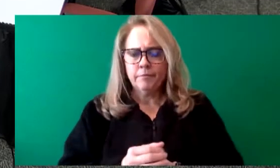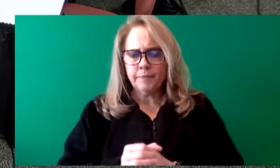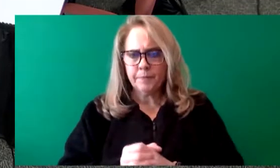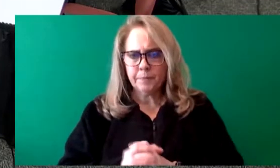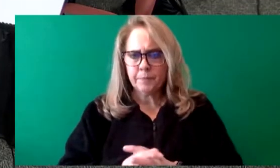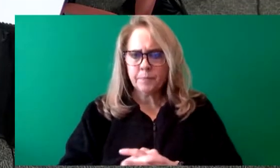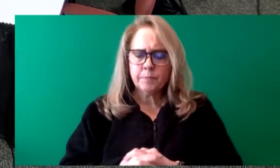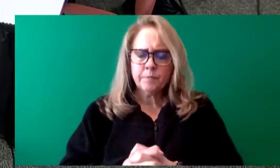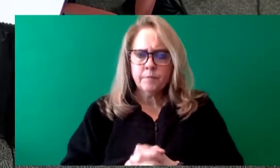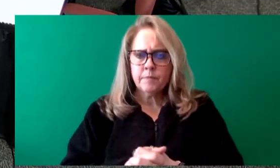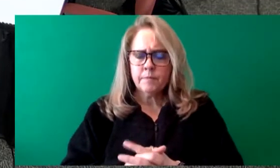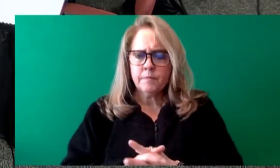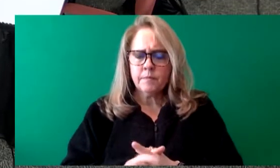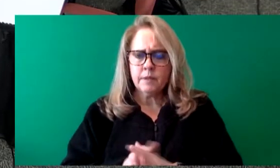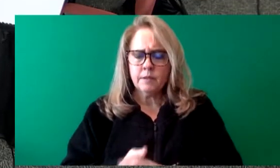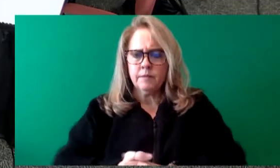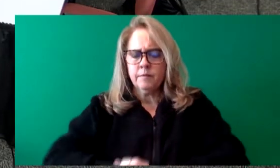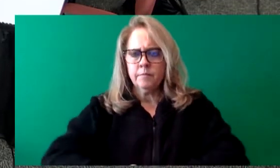Move.